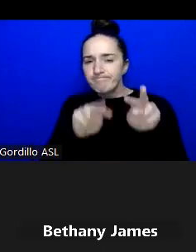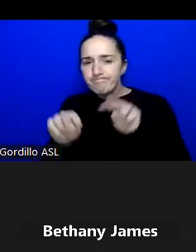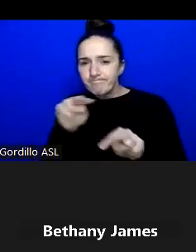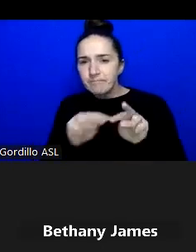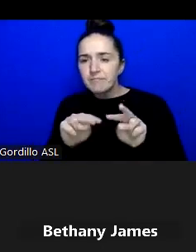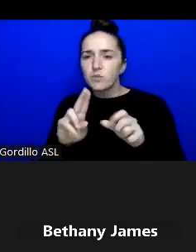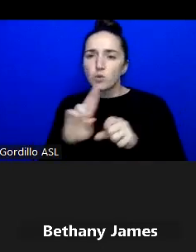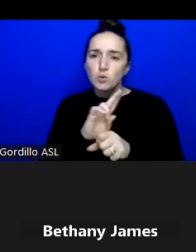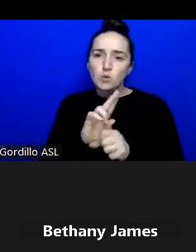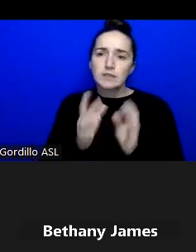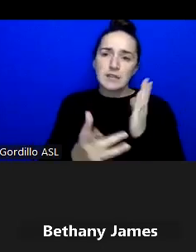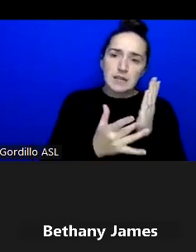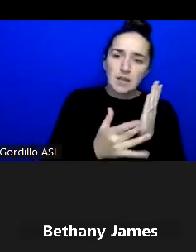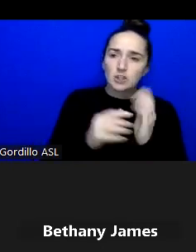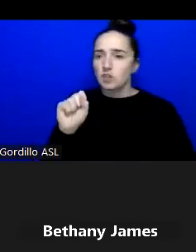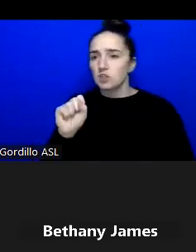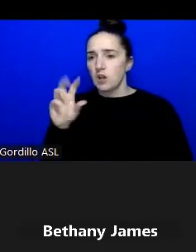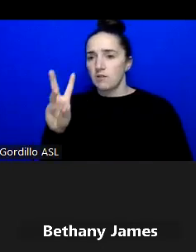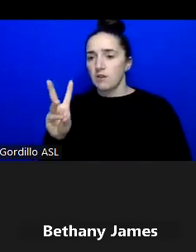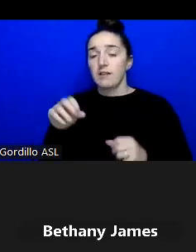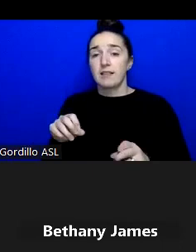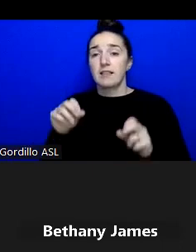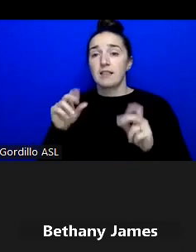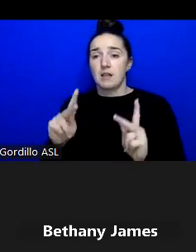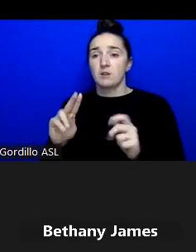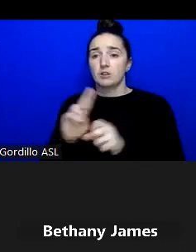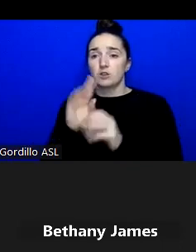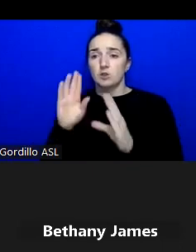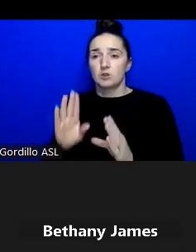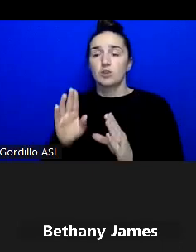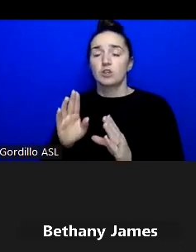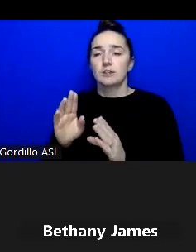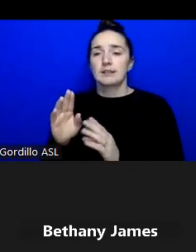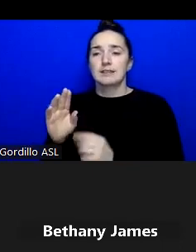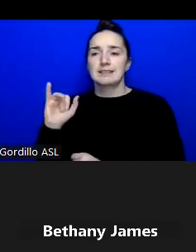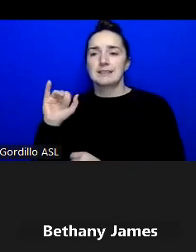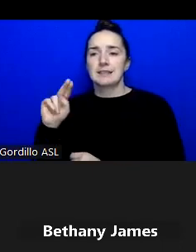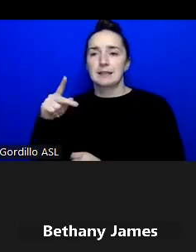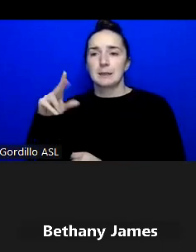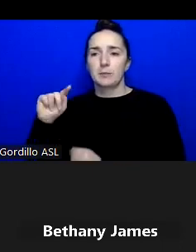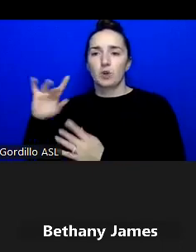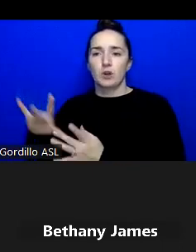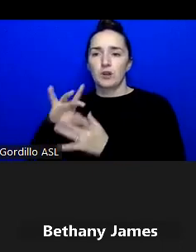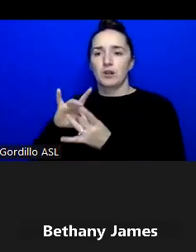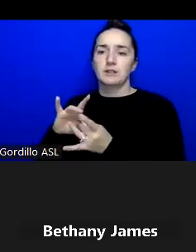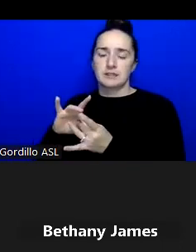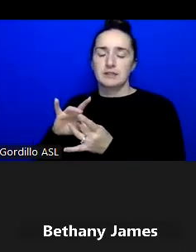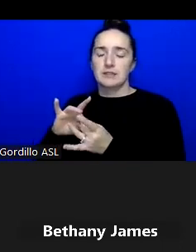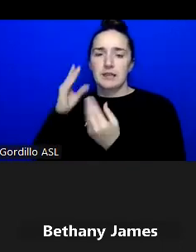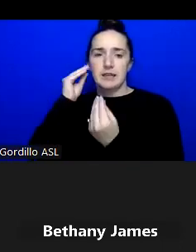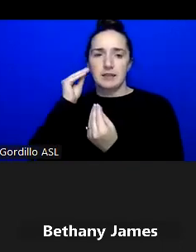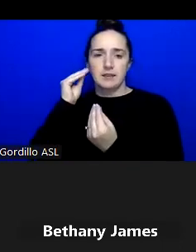software, that lets the user input information. So being able to utilize that coupled with like a self-fitting